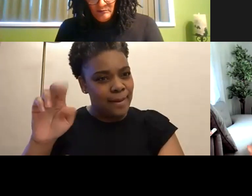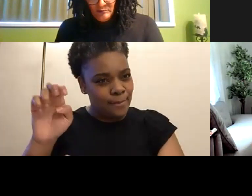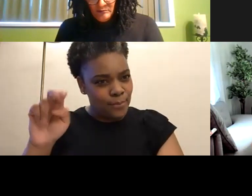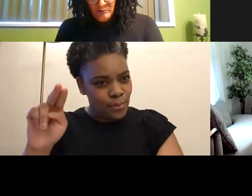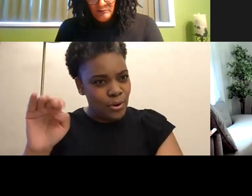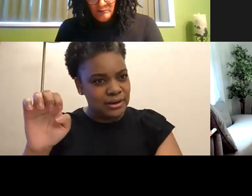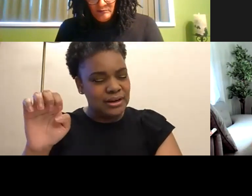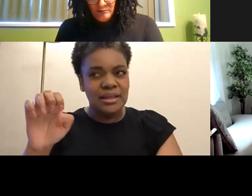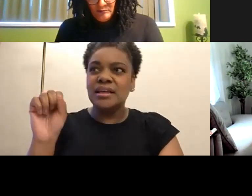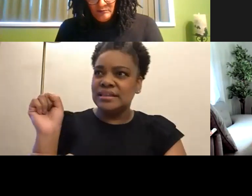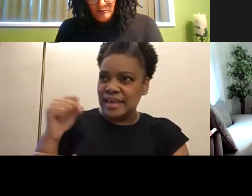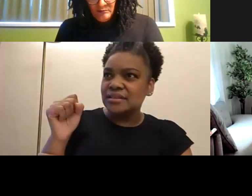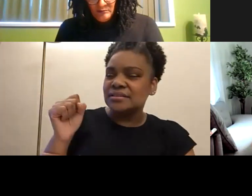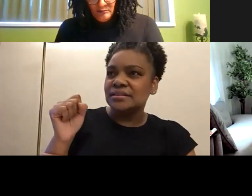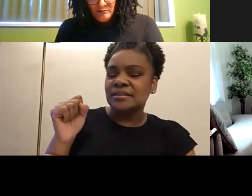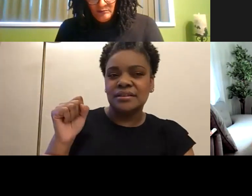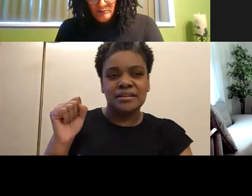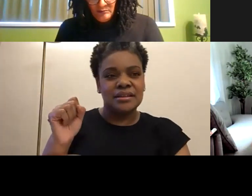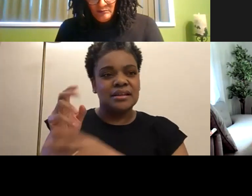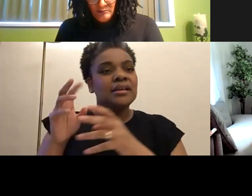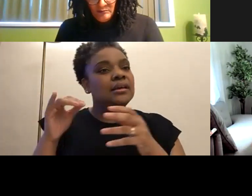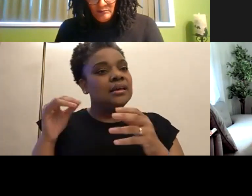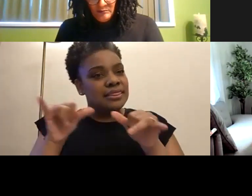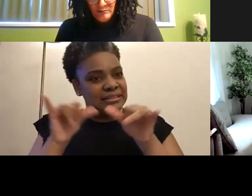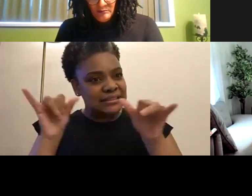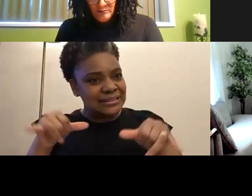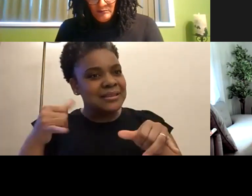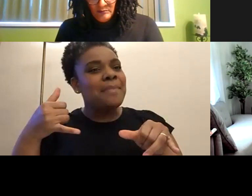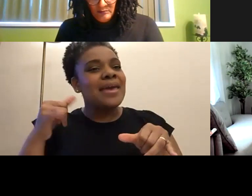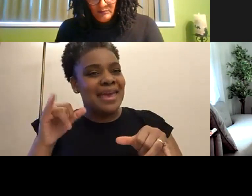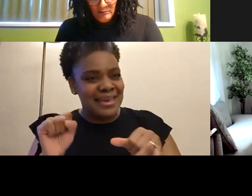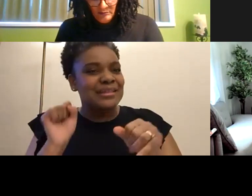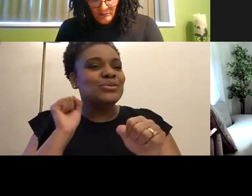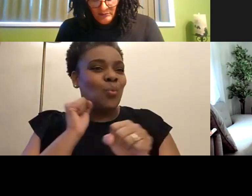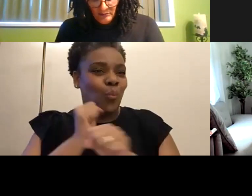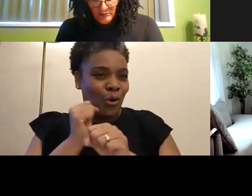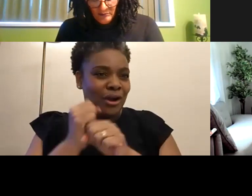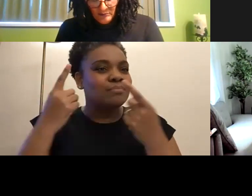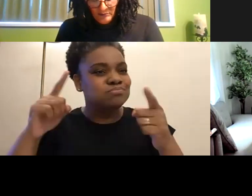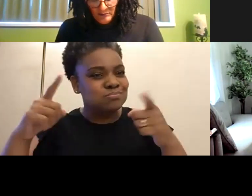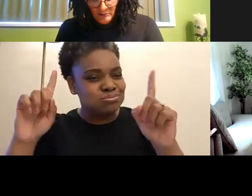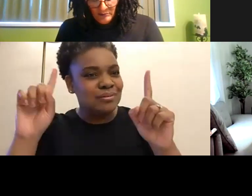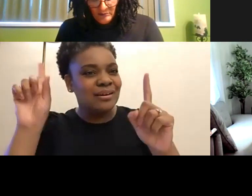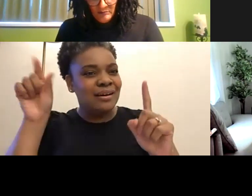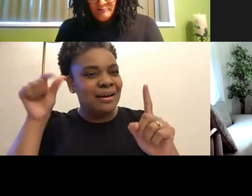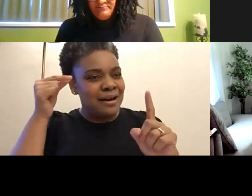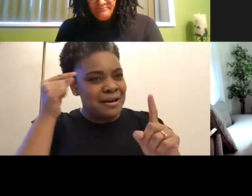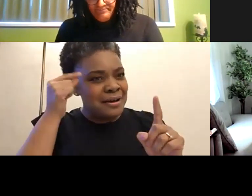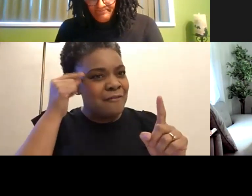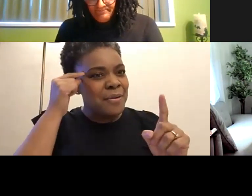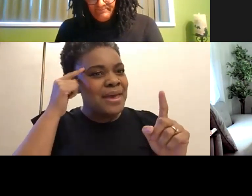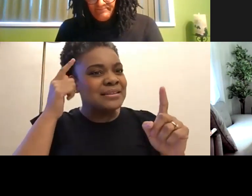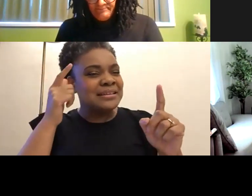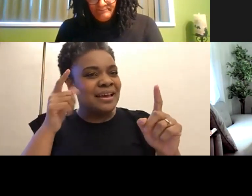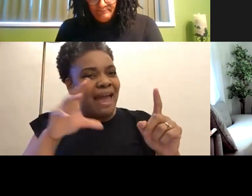takeaway here is that the system is working how it should be, and our government and regulating bodies are doing,